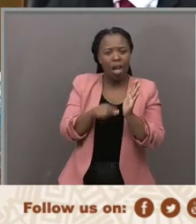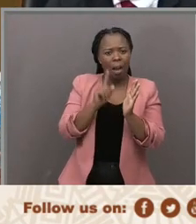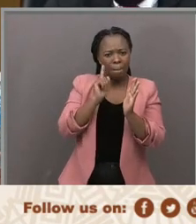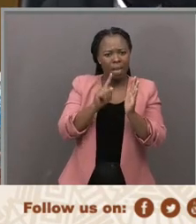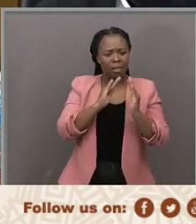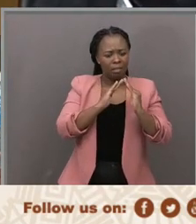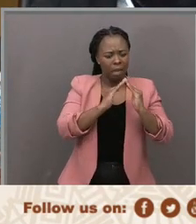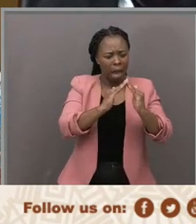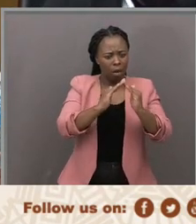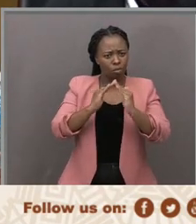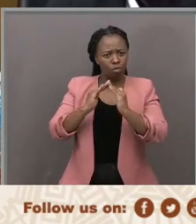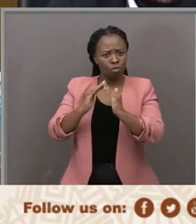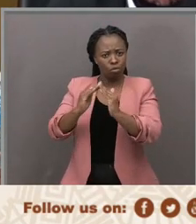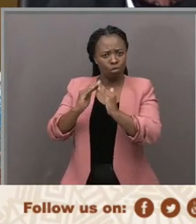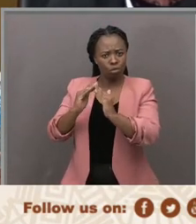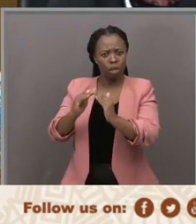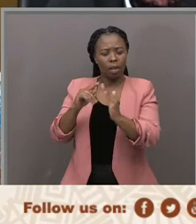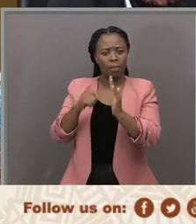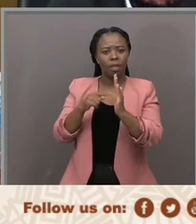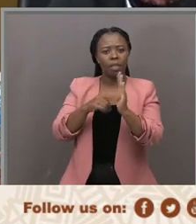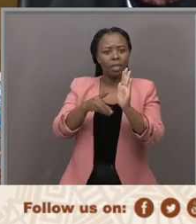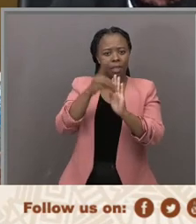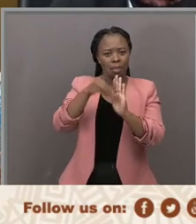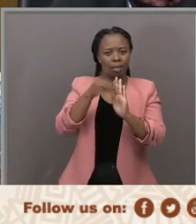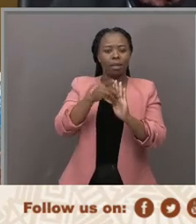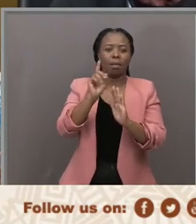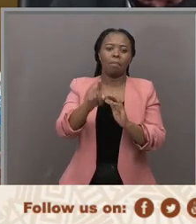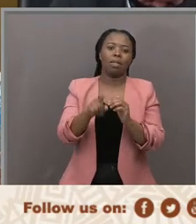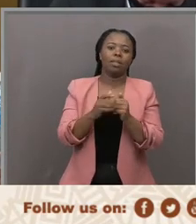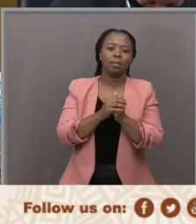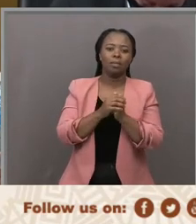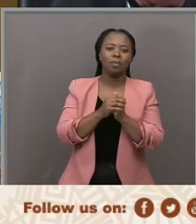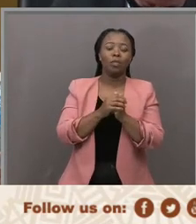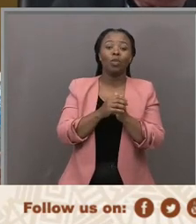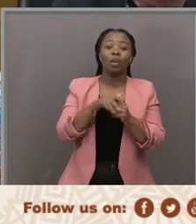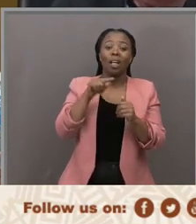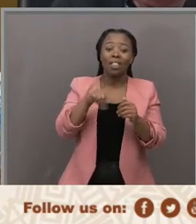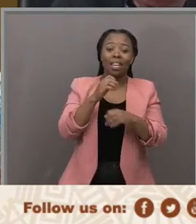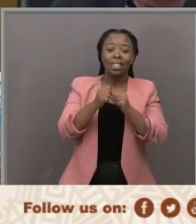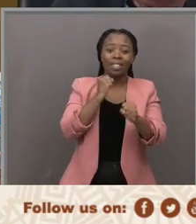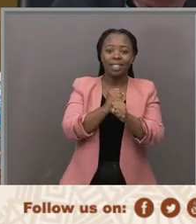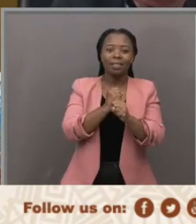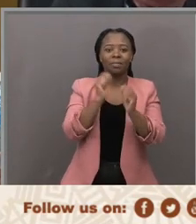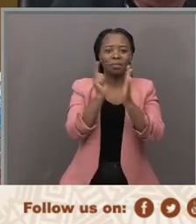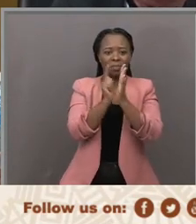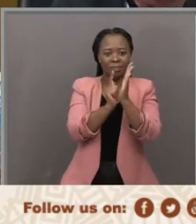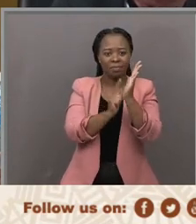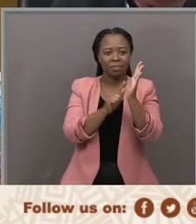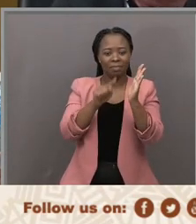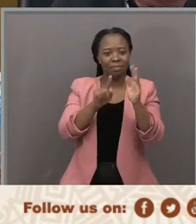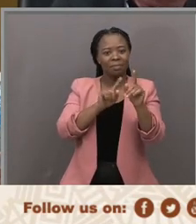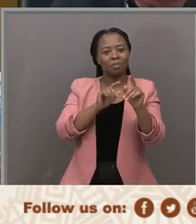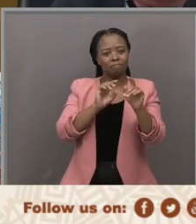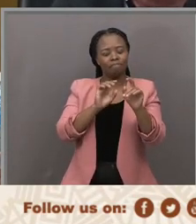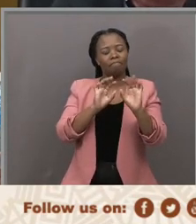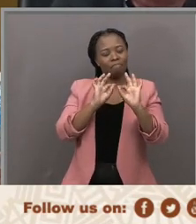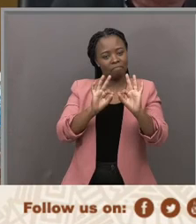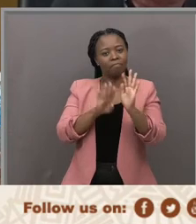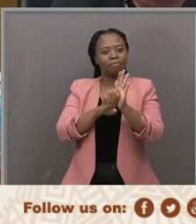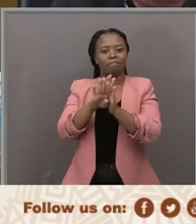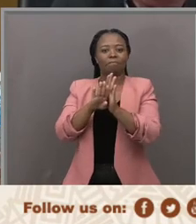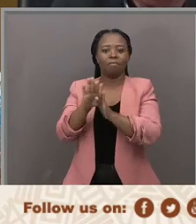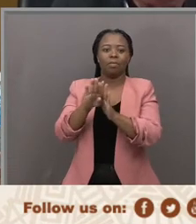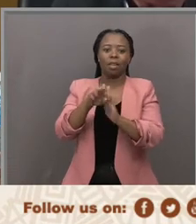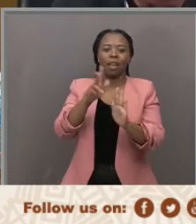Economic Development Act. This year, this legislature must pass the Township Economic Development